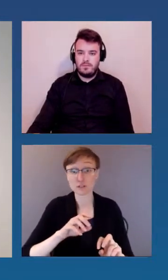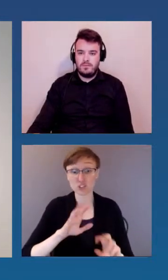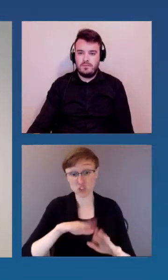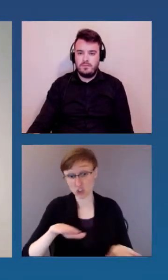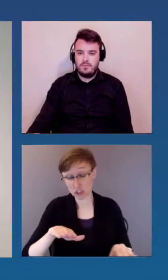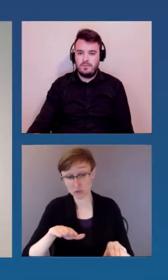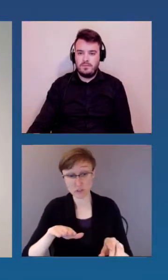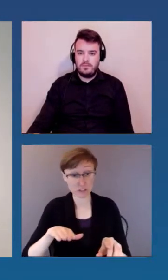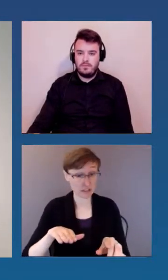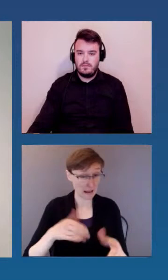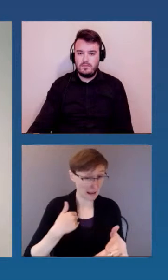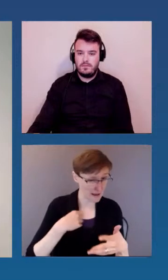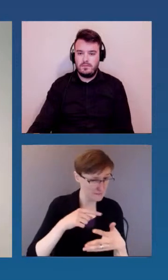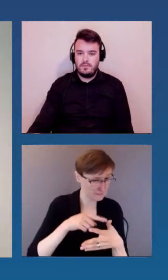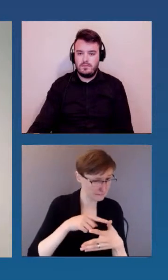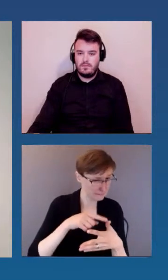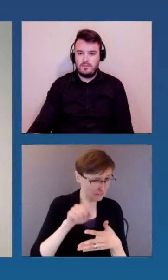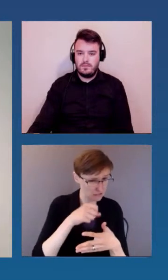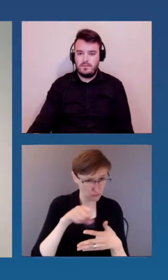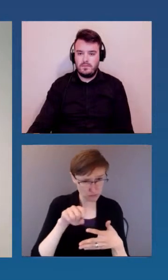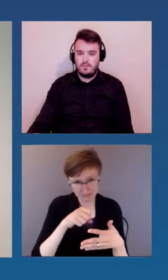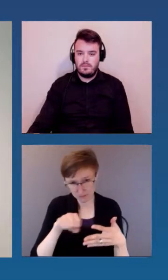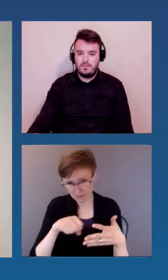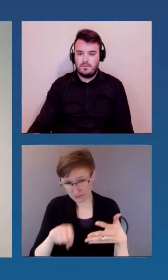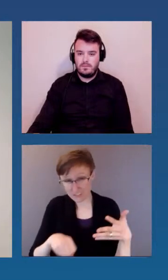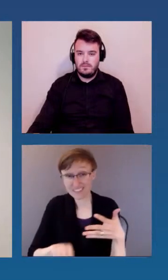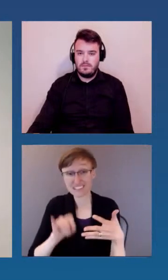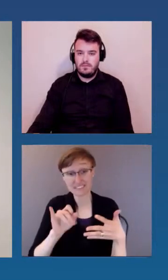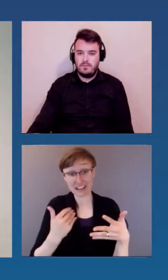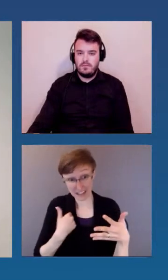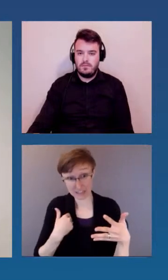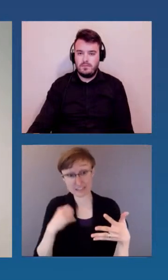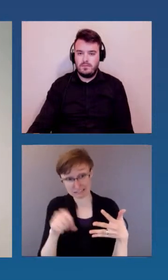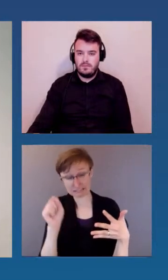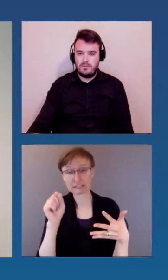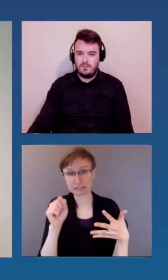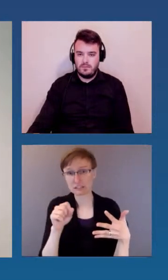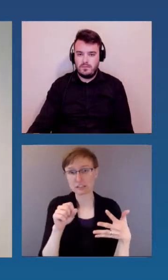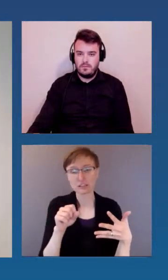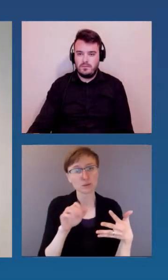two happening at the moment. And what we've learned is that,